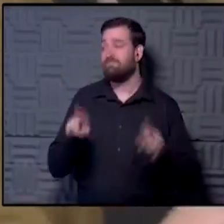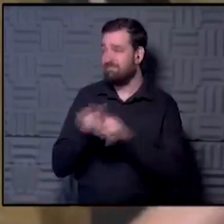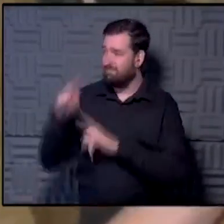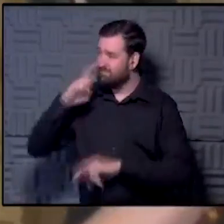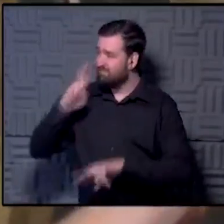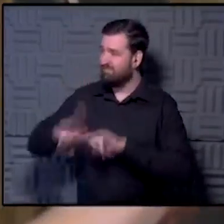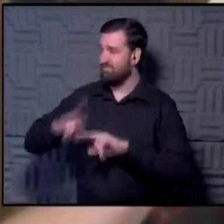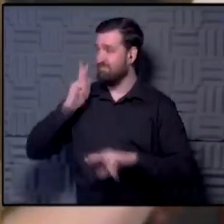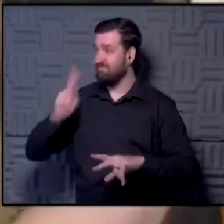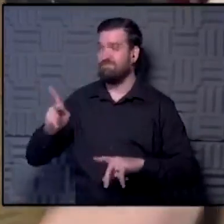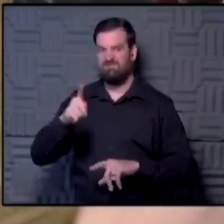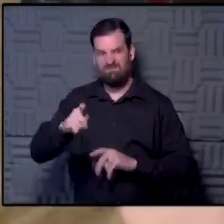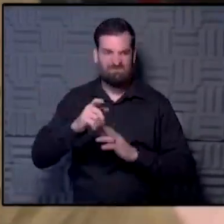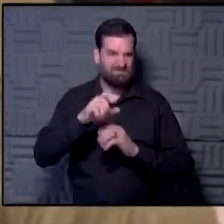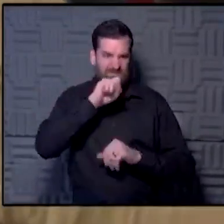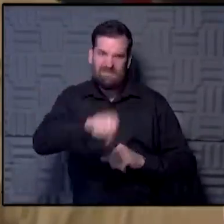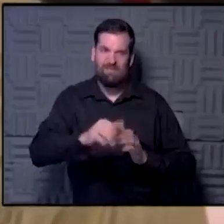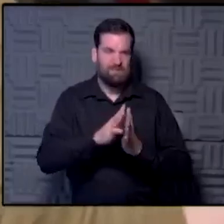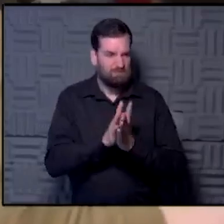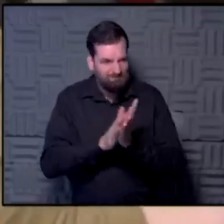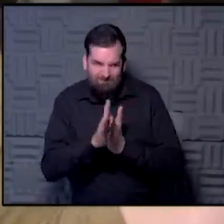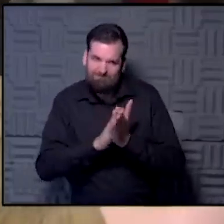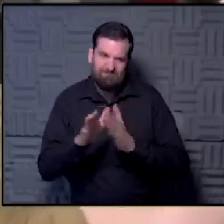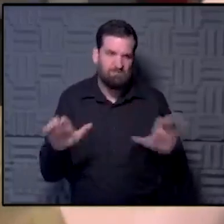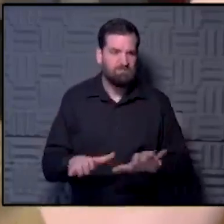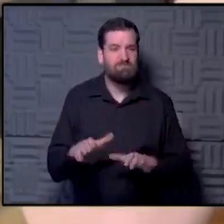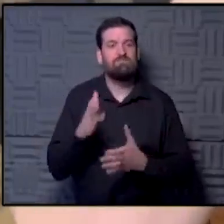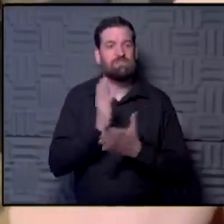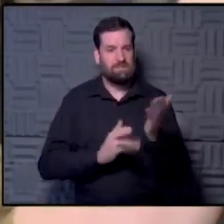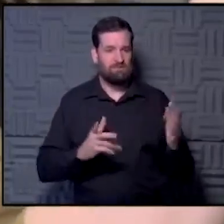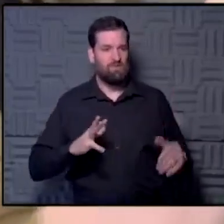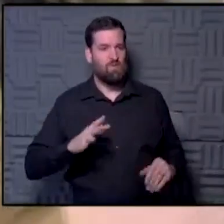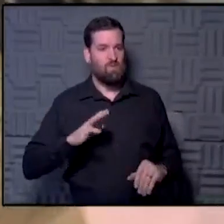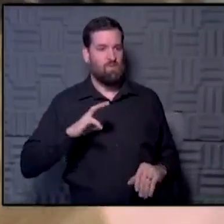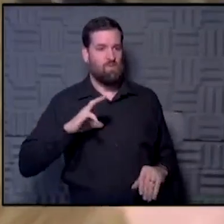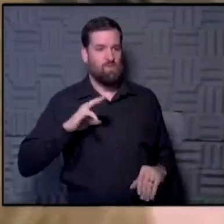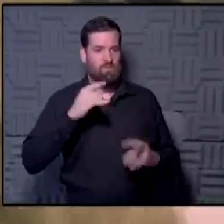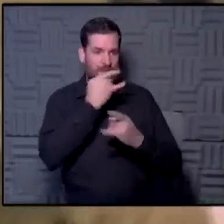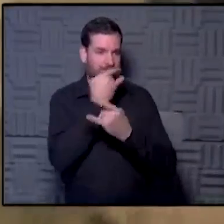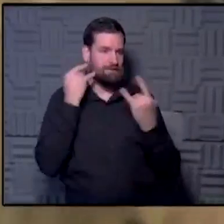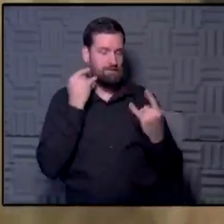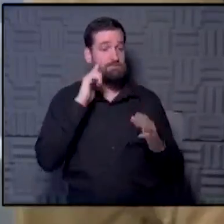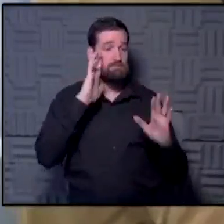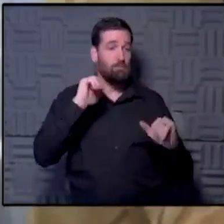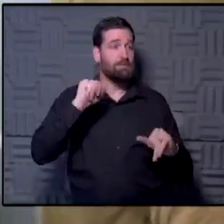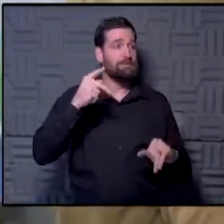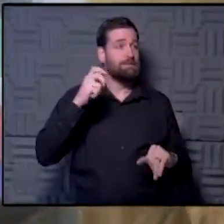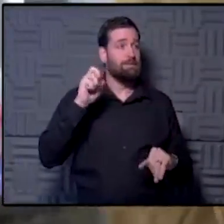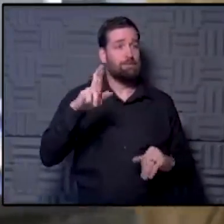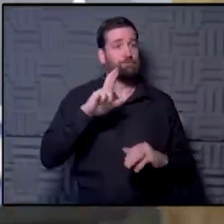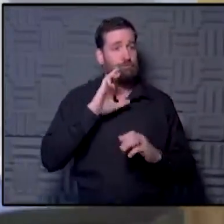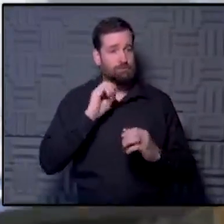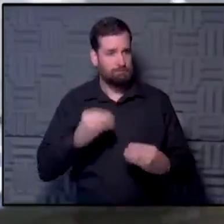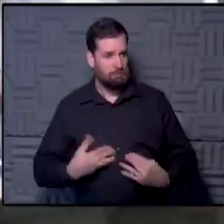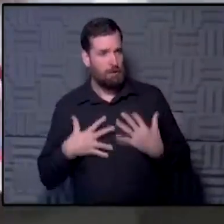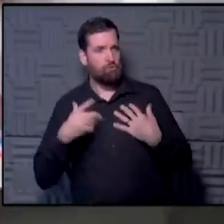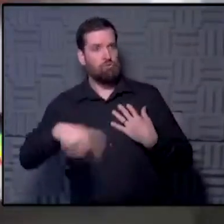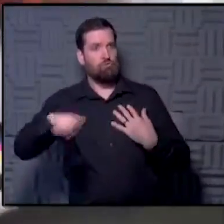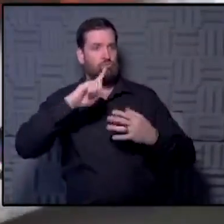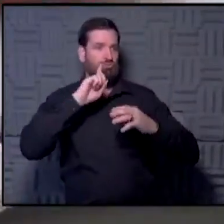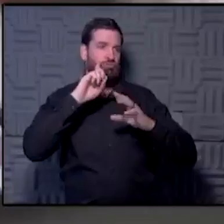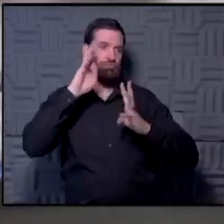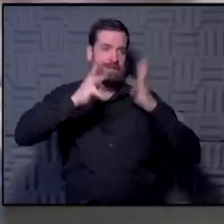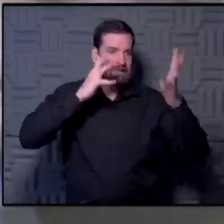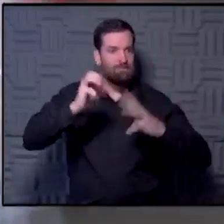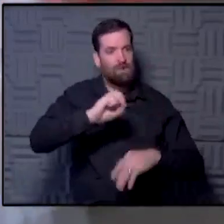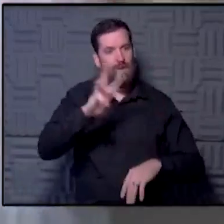see somebody who loves what they do, and it's clear you do. That's so right. Here are some cool masks. I hope Spencer has inspired you to create your own fun